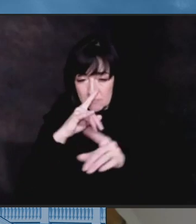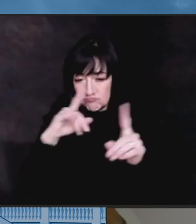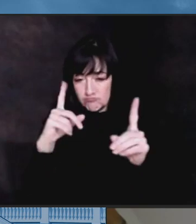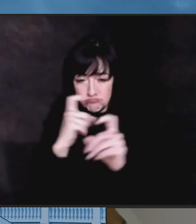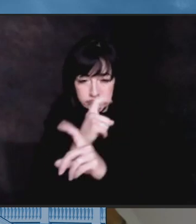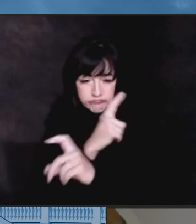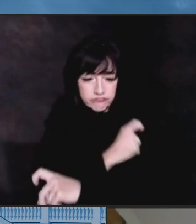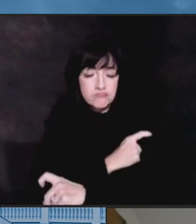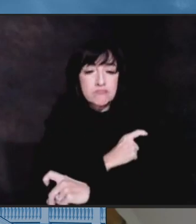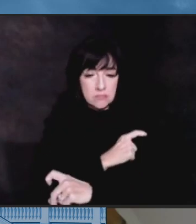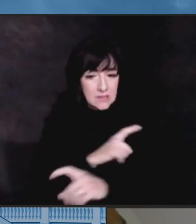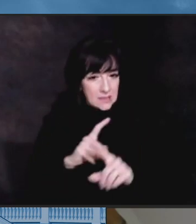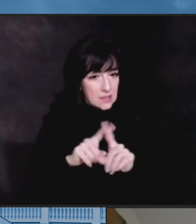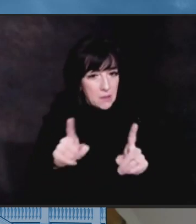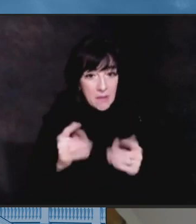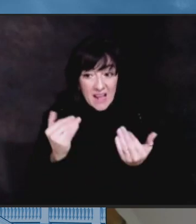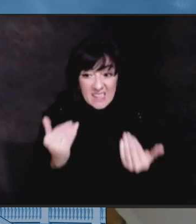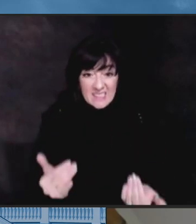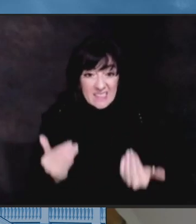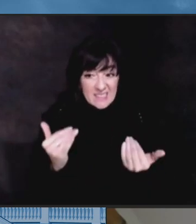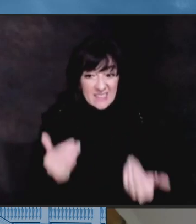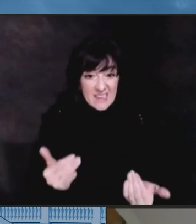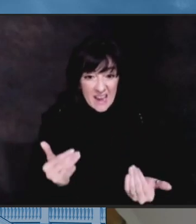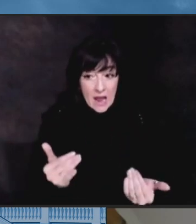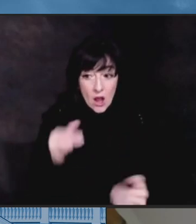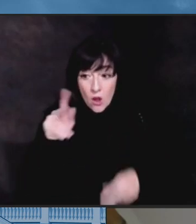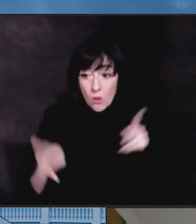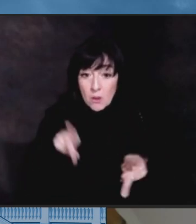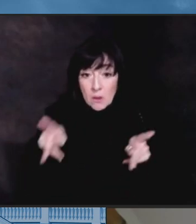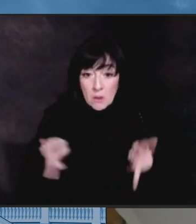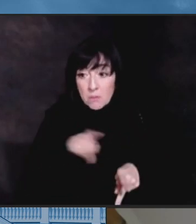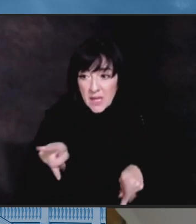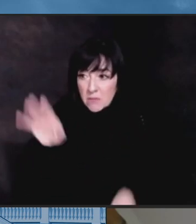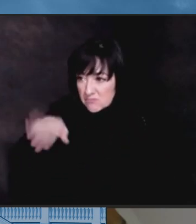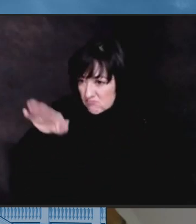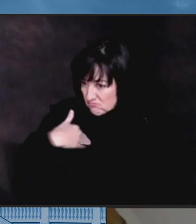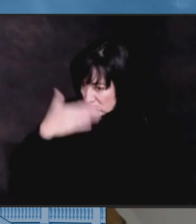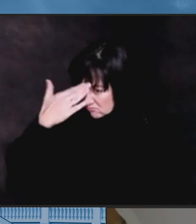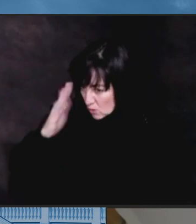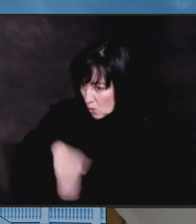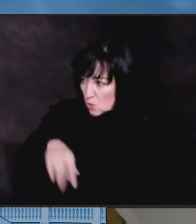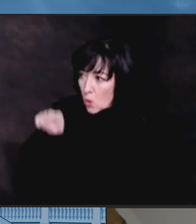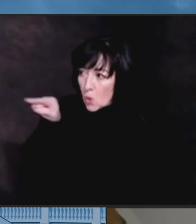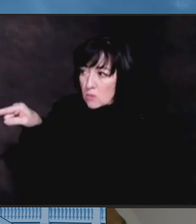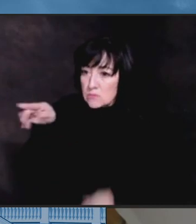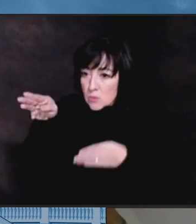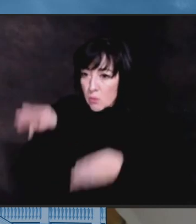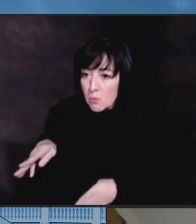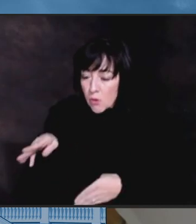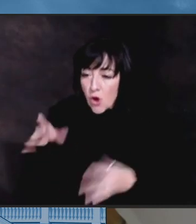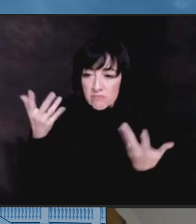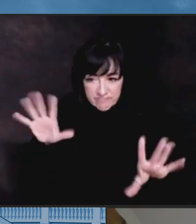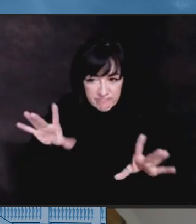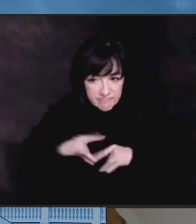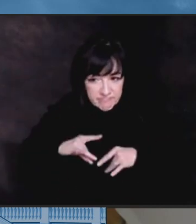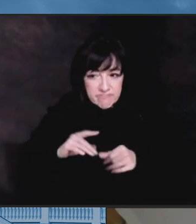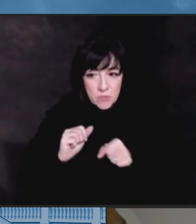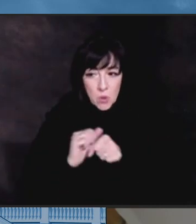talk to now seems to know somebody either in their own family, somebody individually, or somebody that they